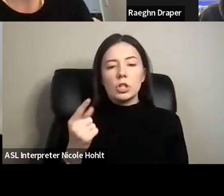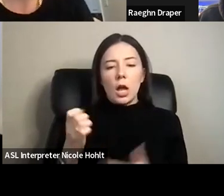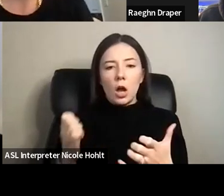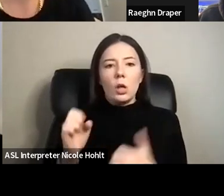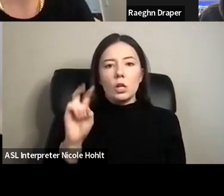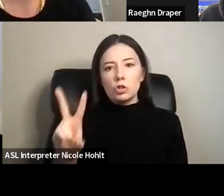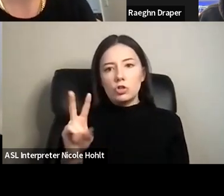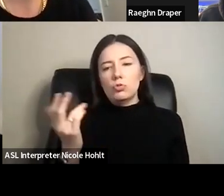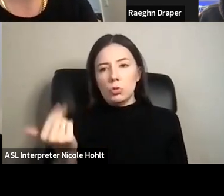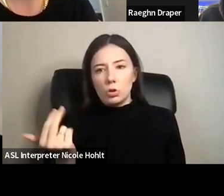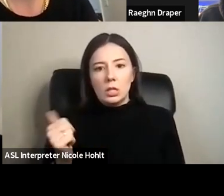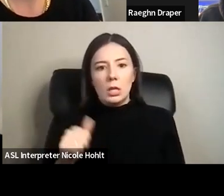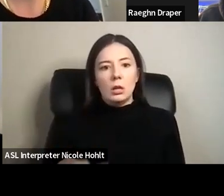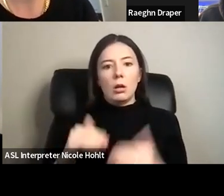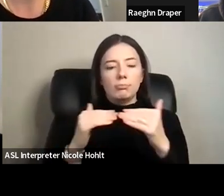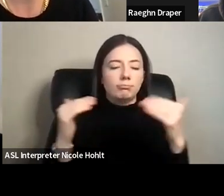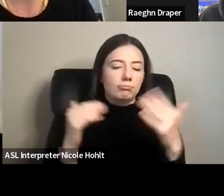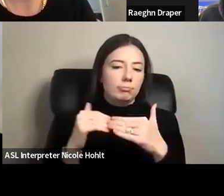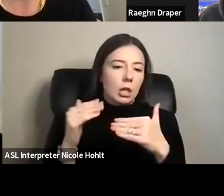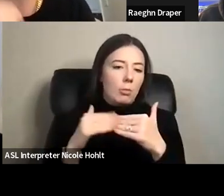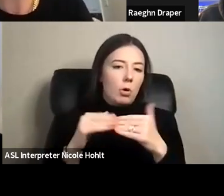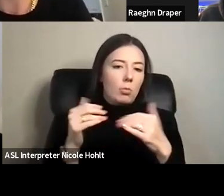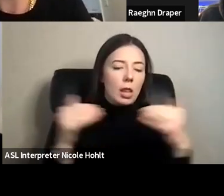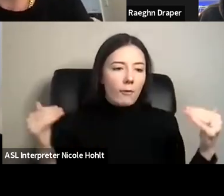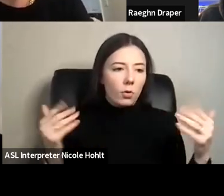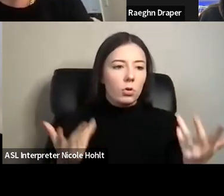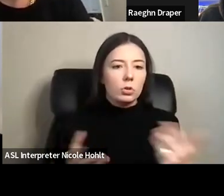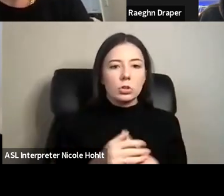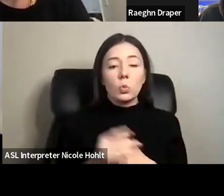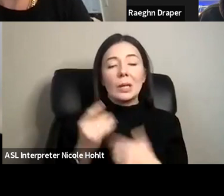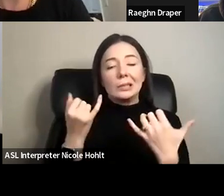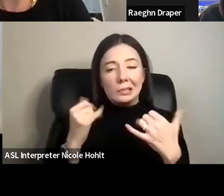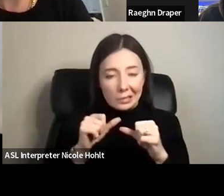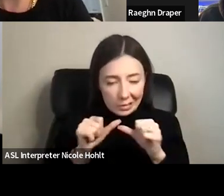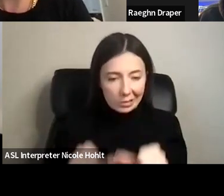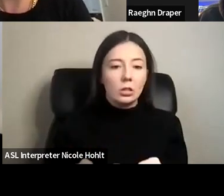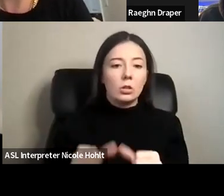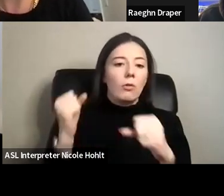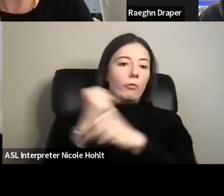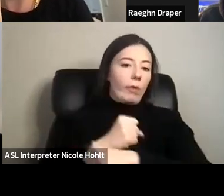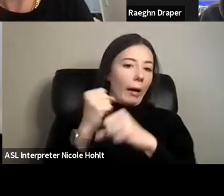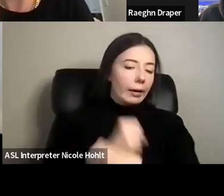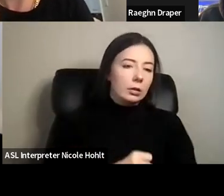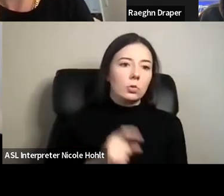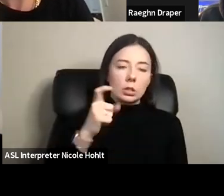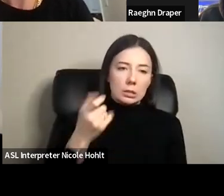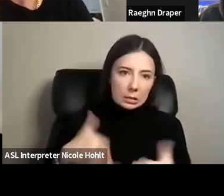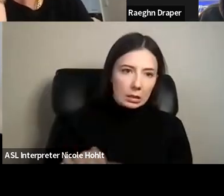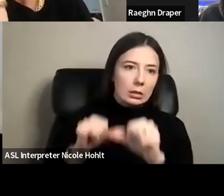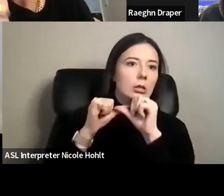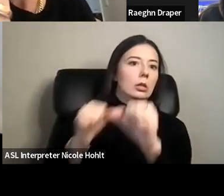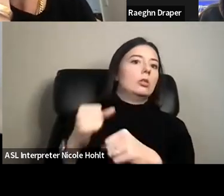must continue that fight leading on to up until right now, today. This fight still continues